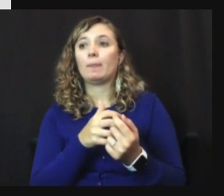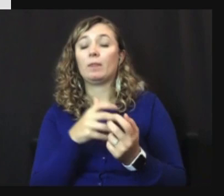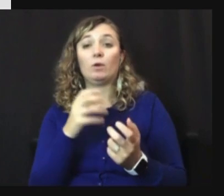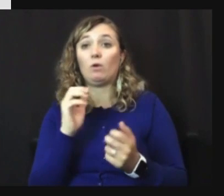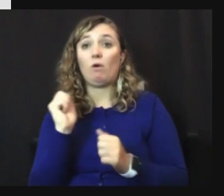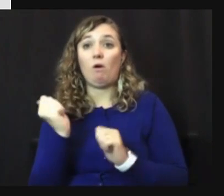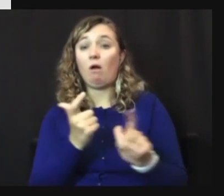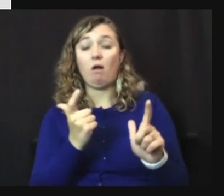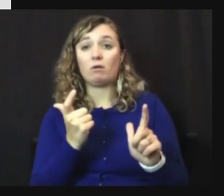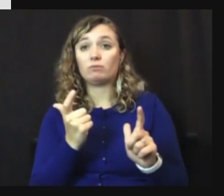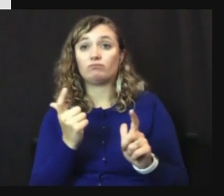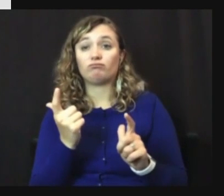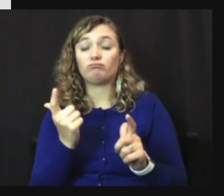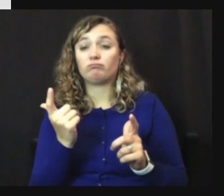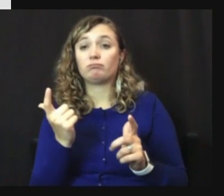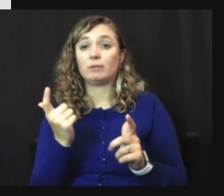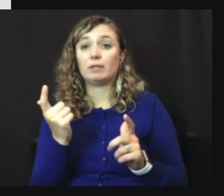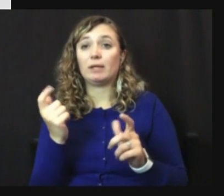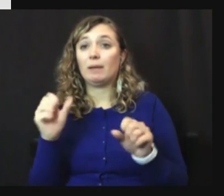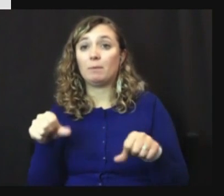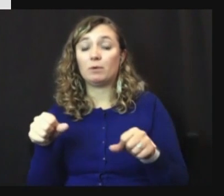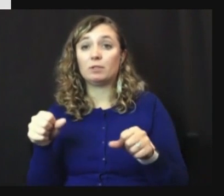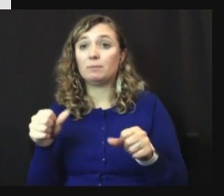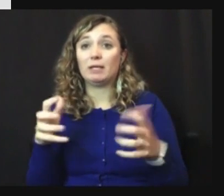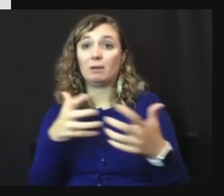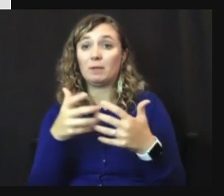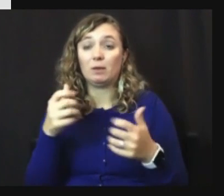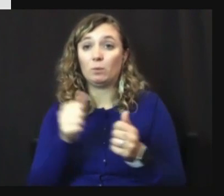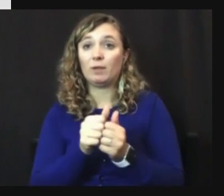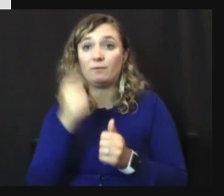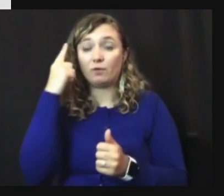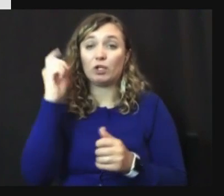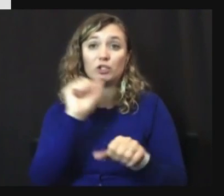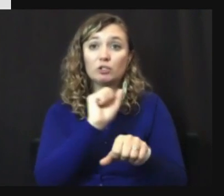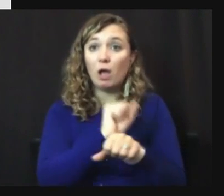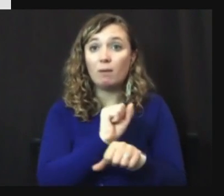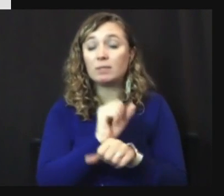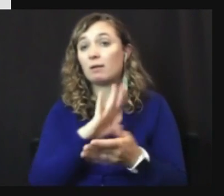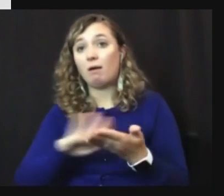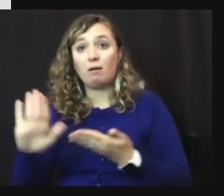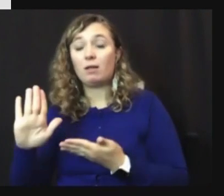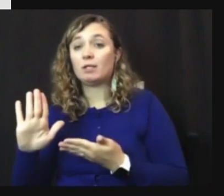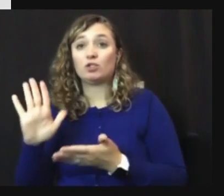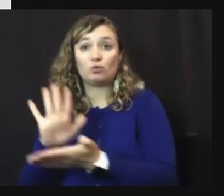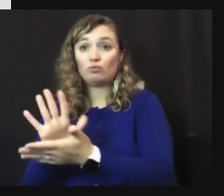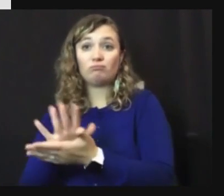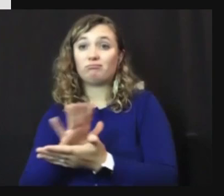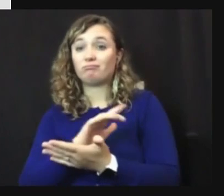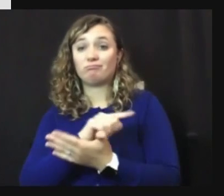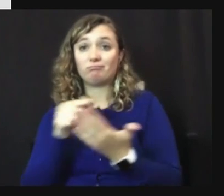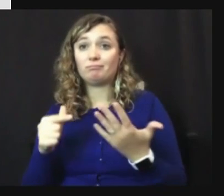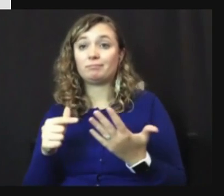in a job and in school and in college. All